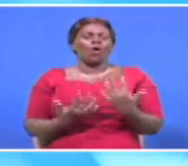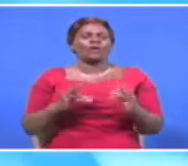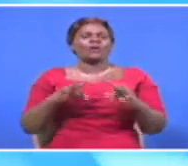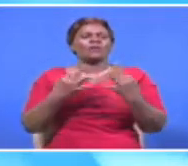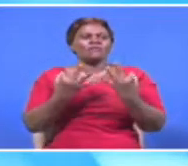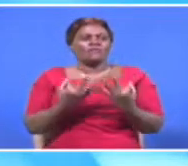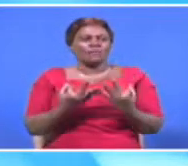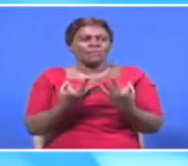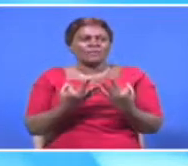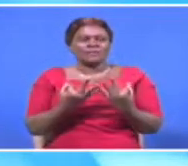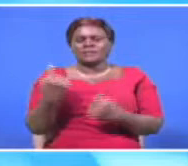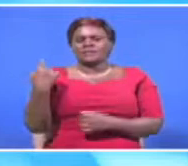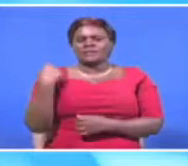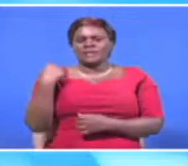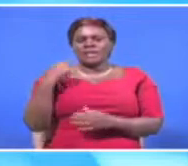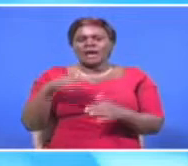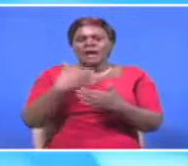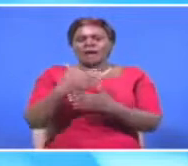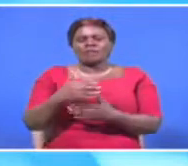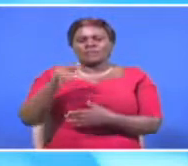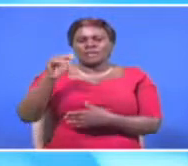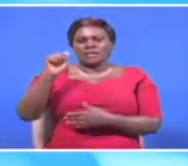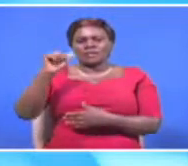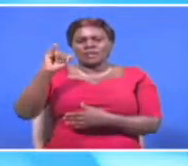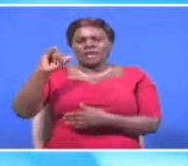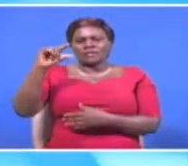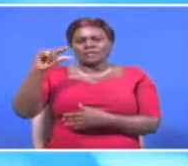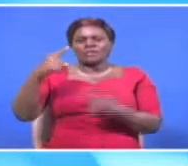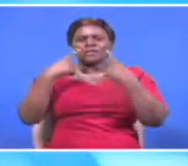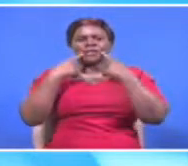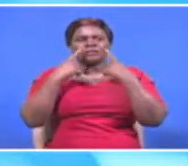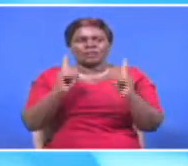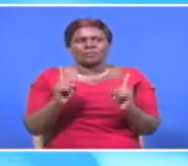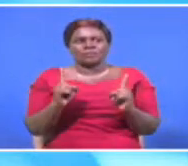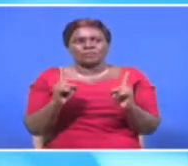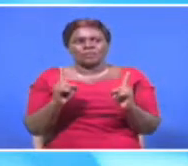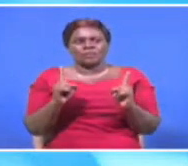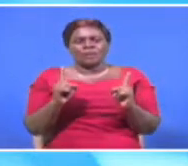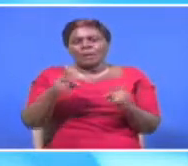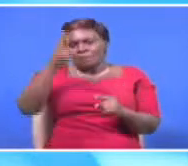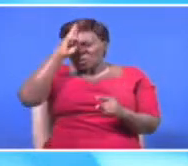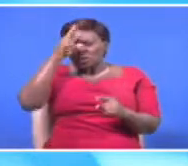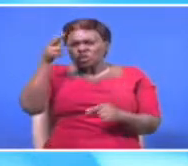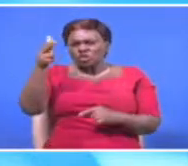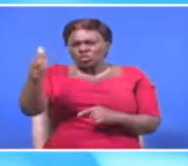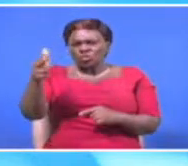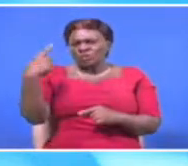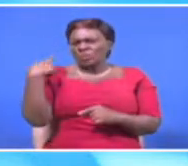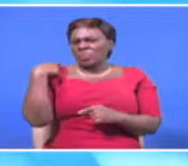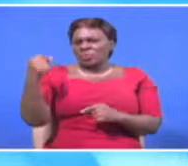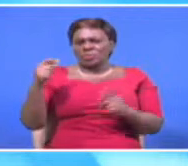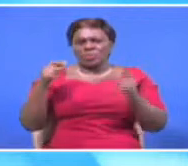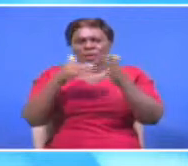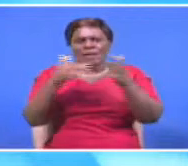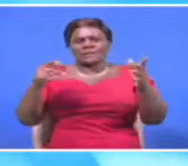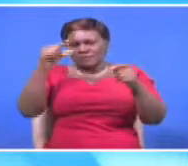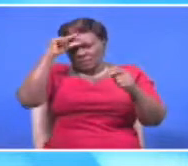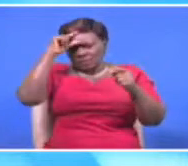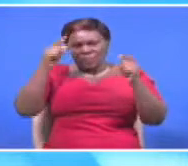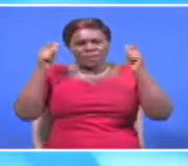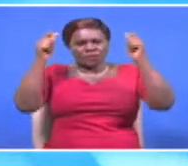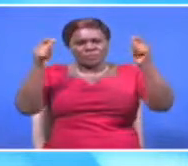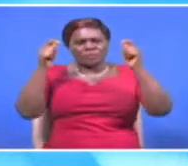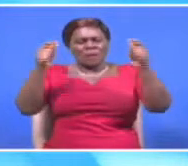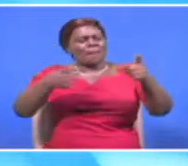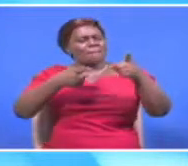livid yesterday after the pronouncements. Now, those families of individuals shot dead by the police during the recent anti-government protests